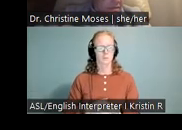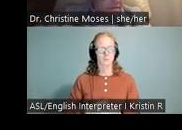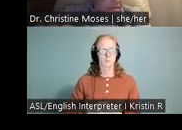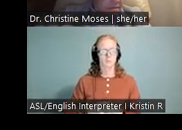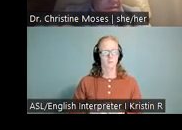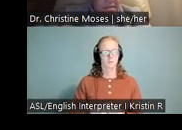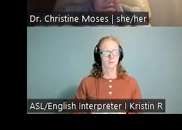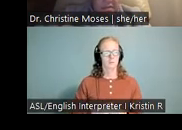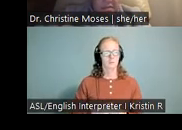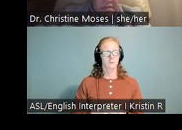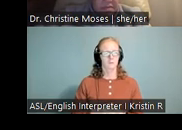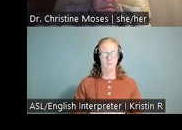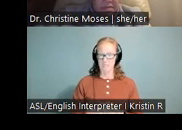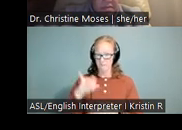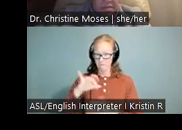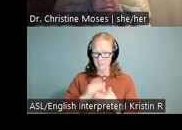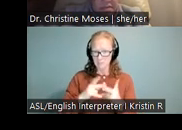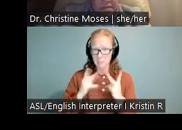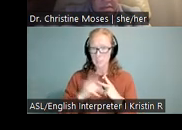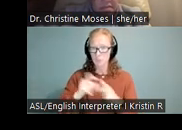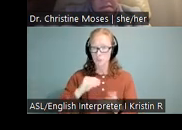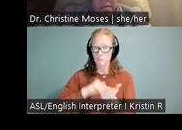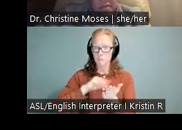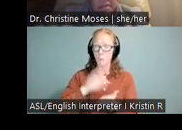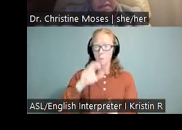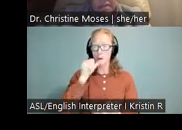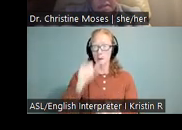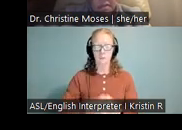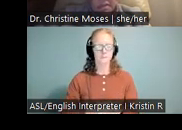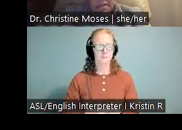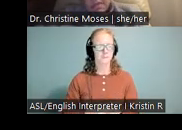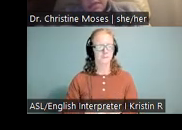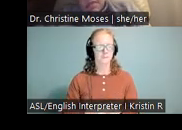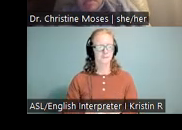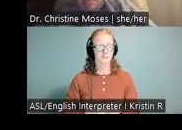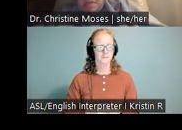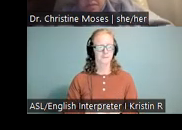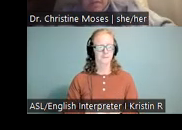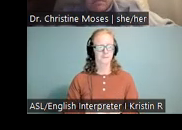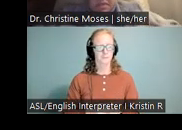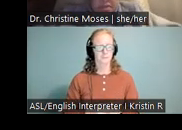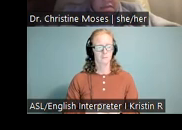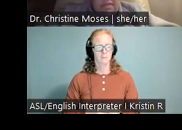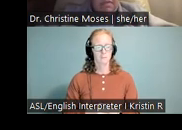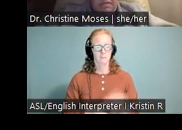But I don't know if that's the place where it should go, but it's, I was thinking this sort of is the overview here. And